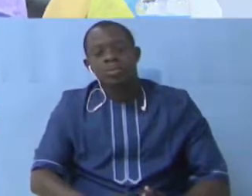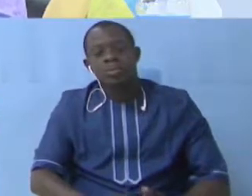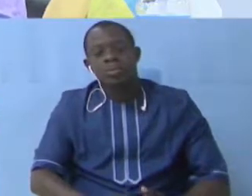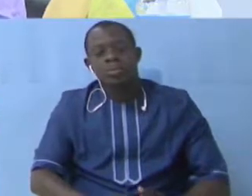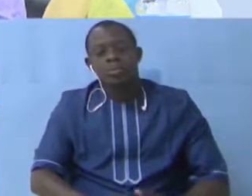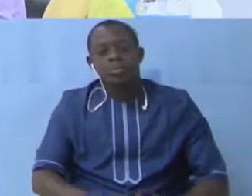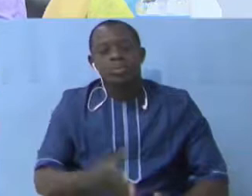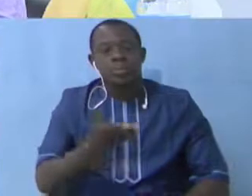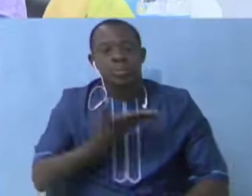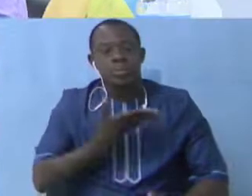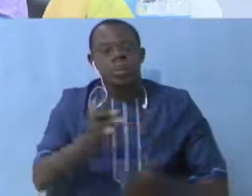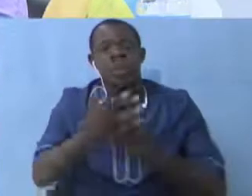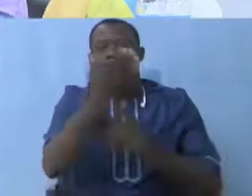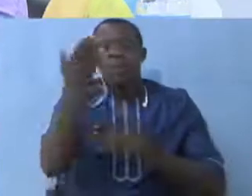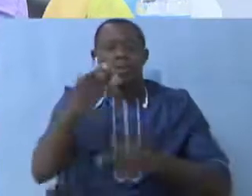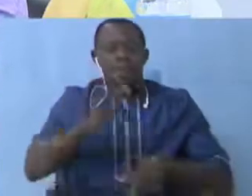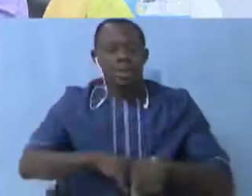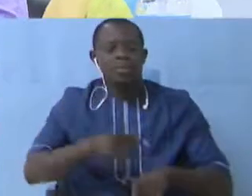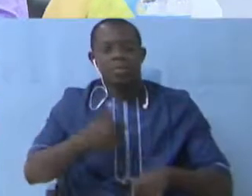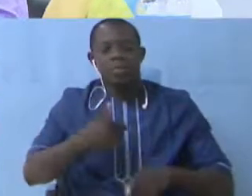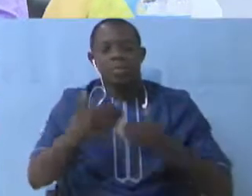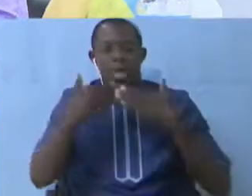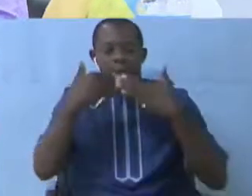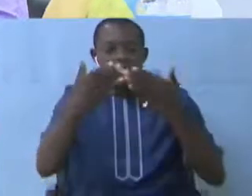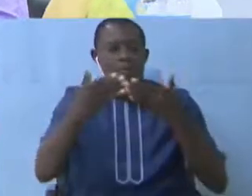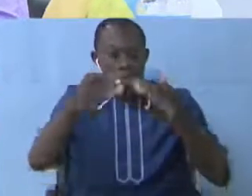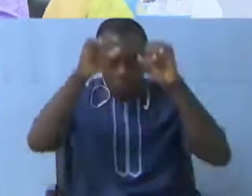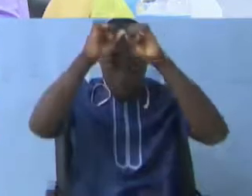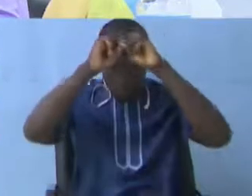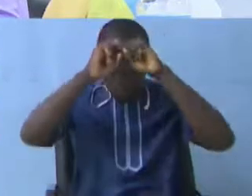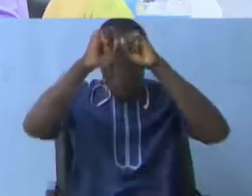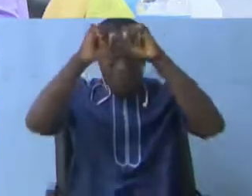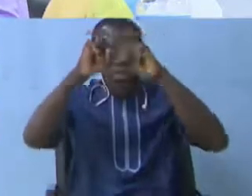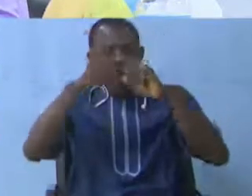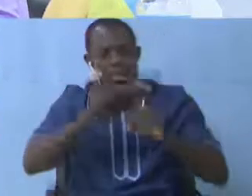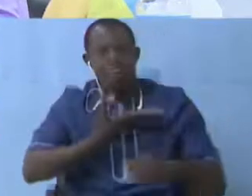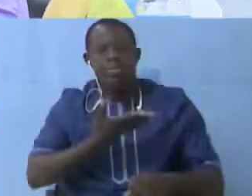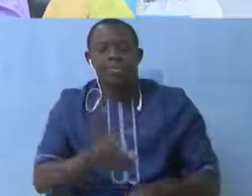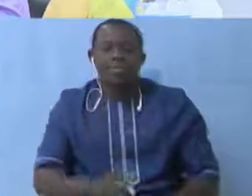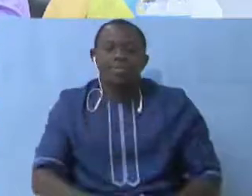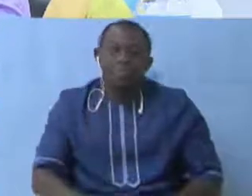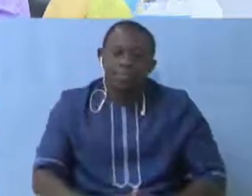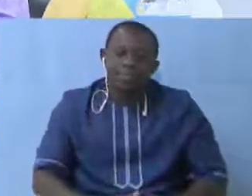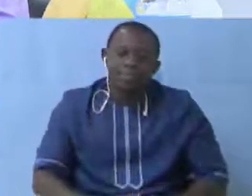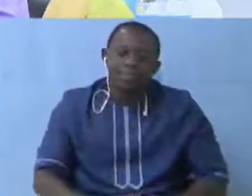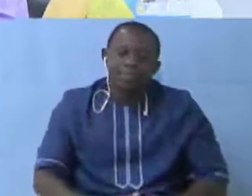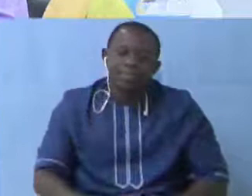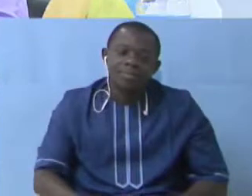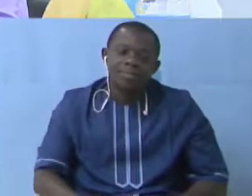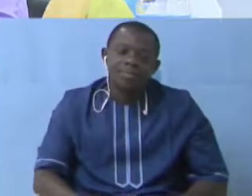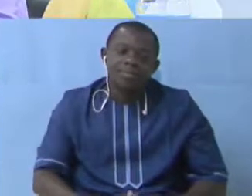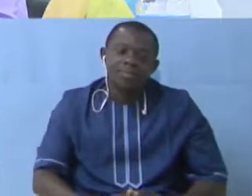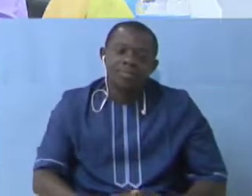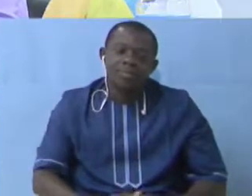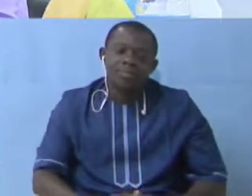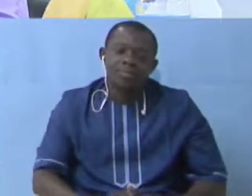there were several times that you would bring it to the attention of the government. Te saa yu nekk nag ay yoon di ngay fexe